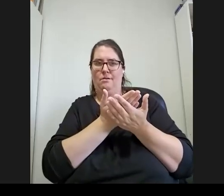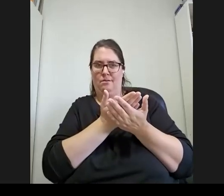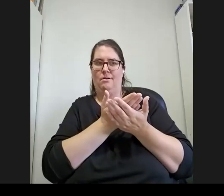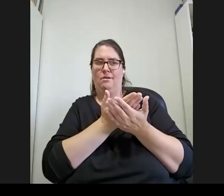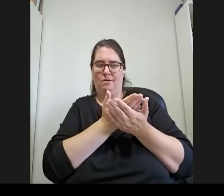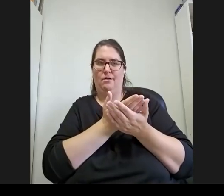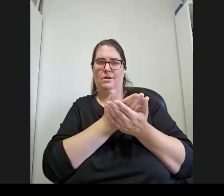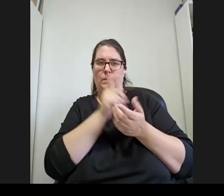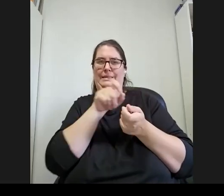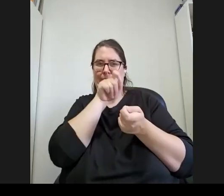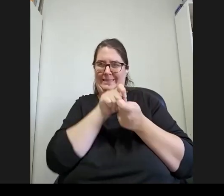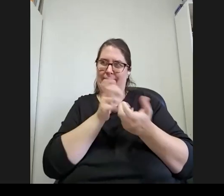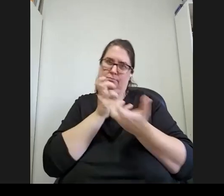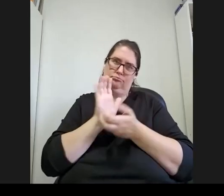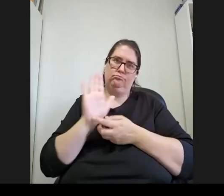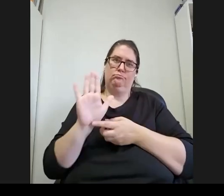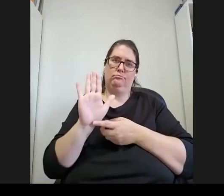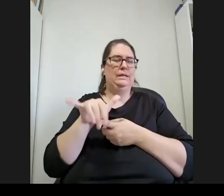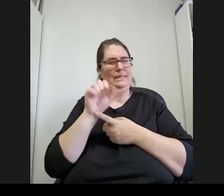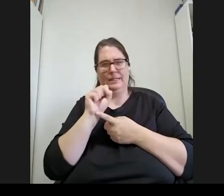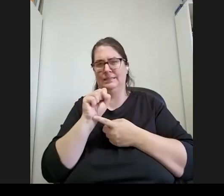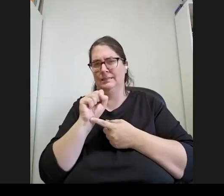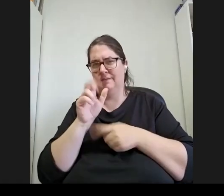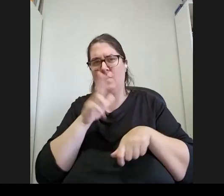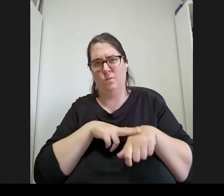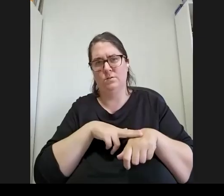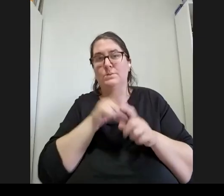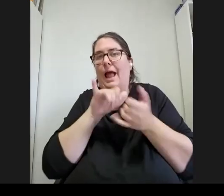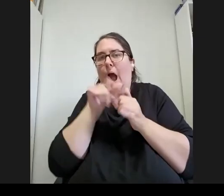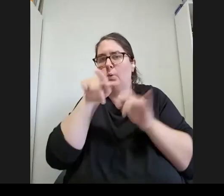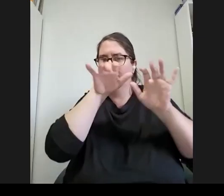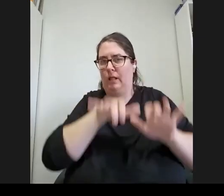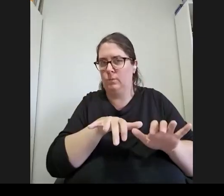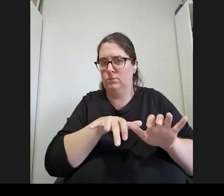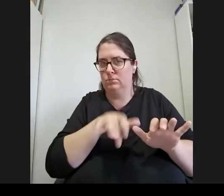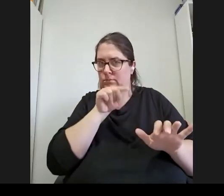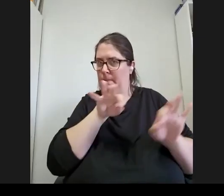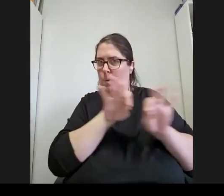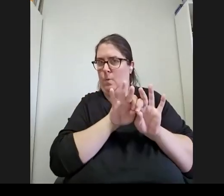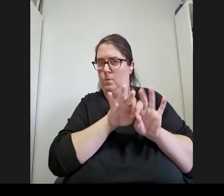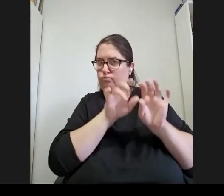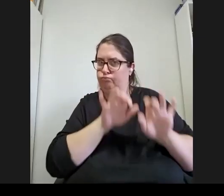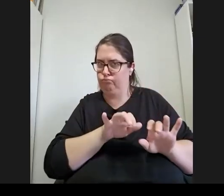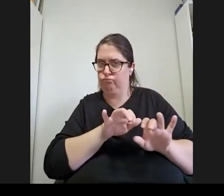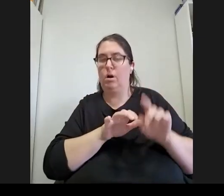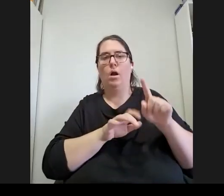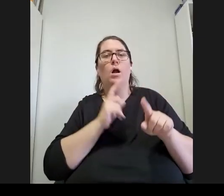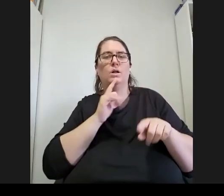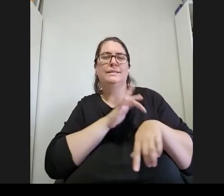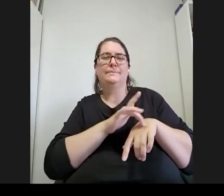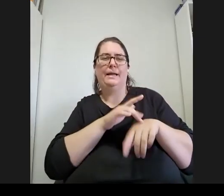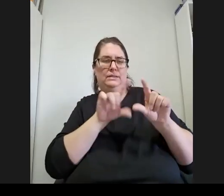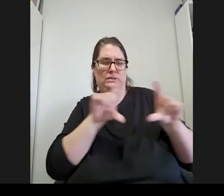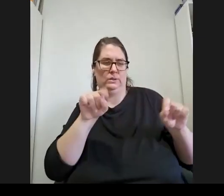it, personalize it by the way you will fill out the form. But there's also space for you to just